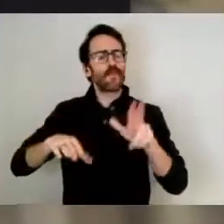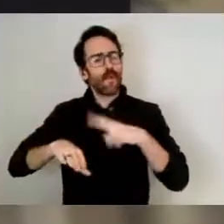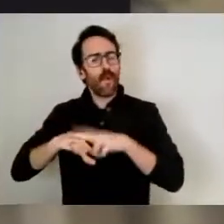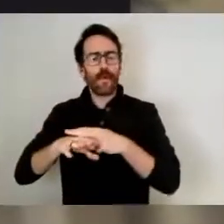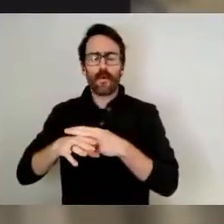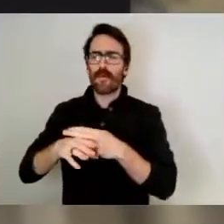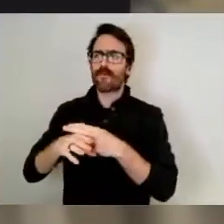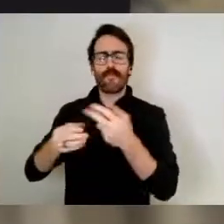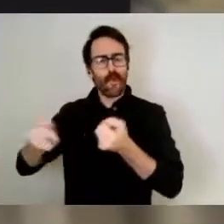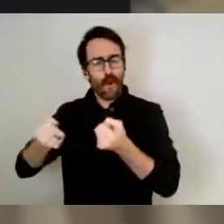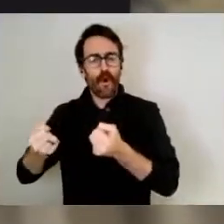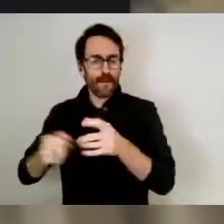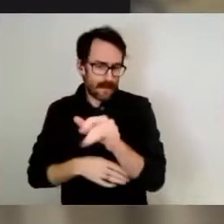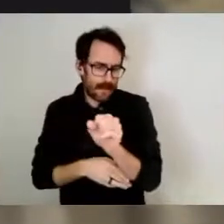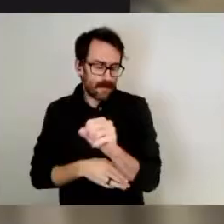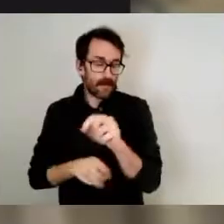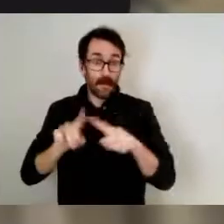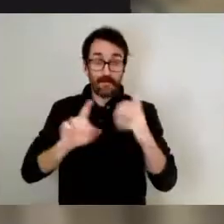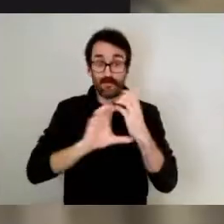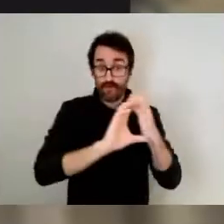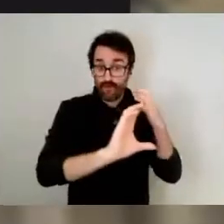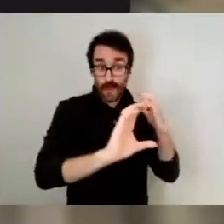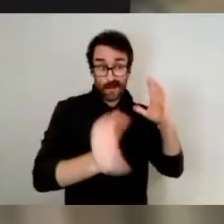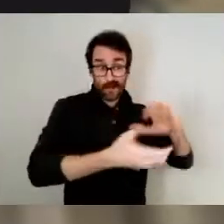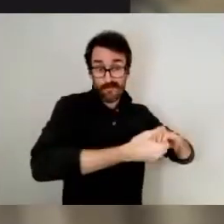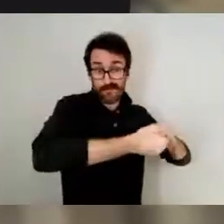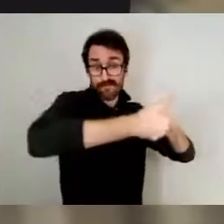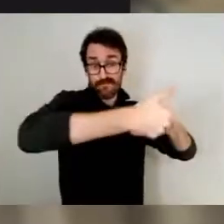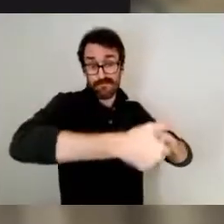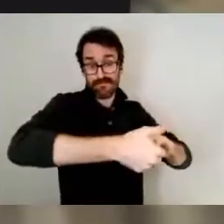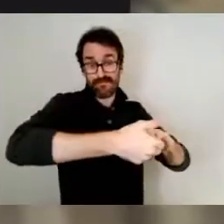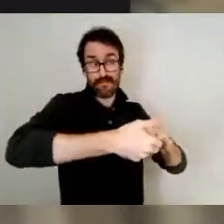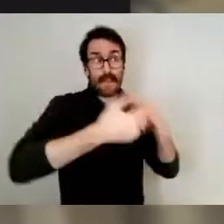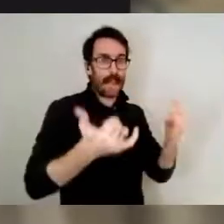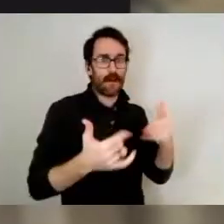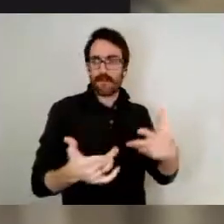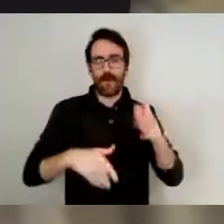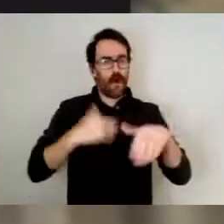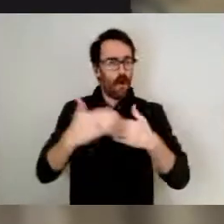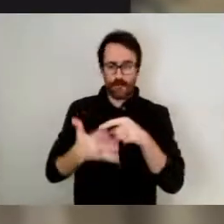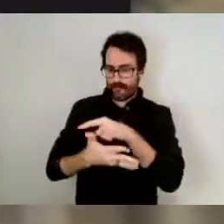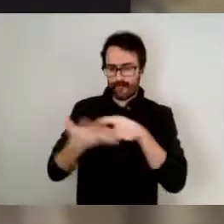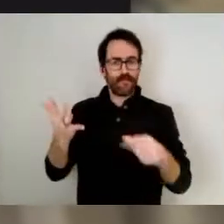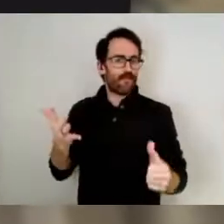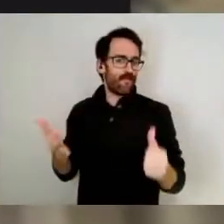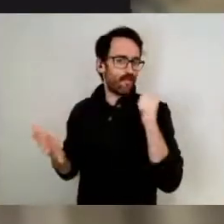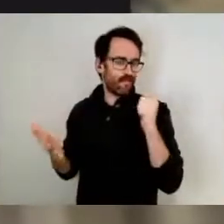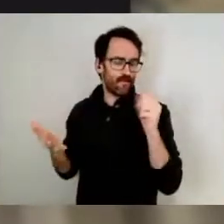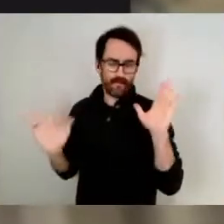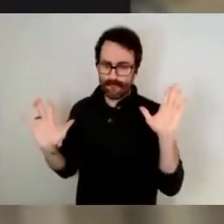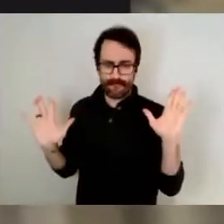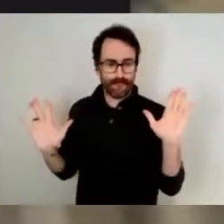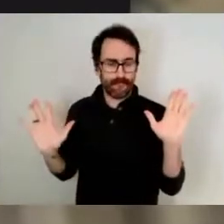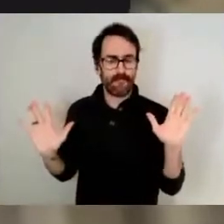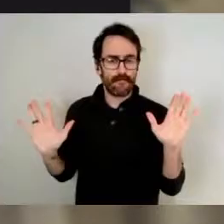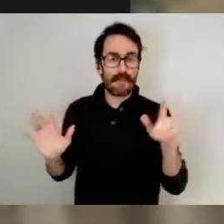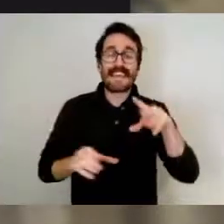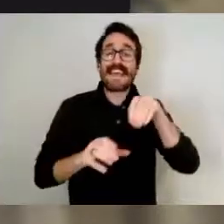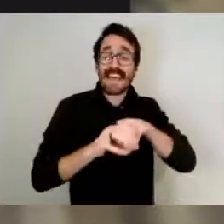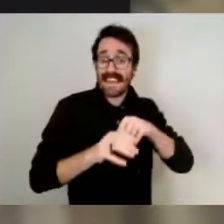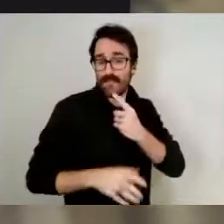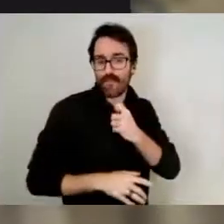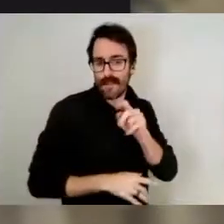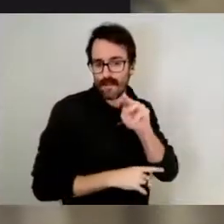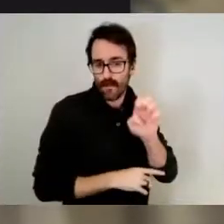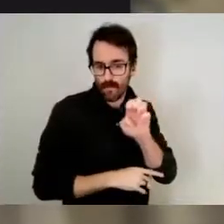parked vehicles right now, and who is refusing work under the standing order because of the protest? And finally, is this company or